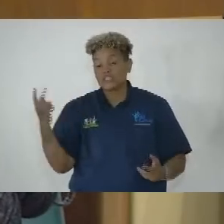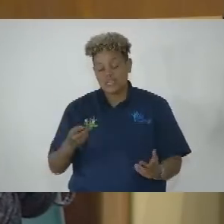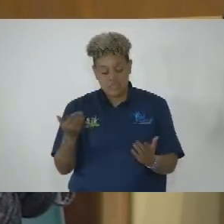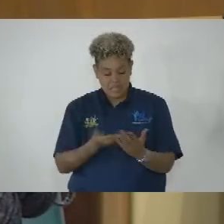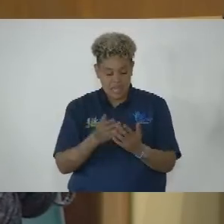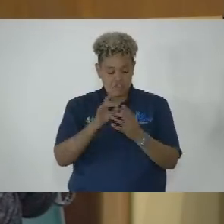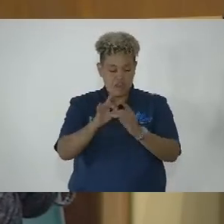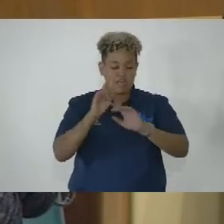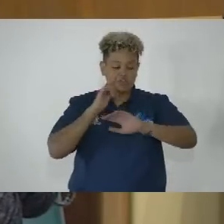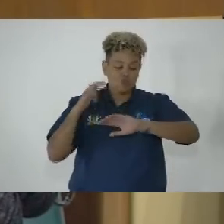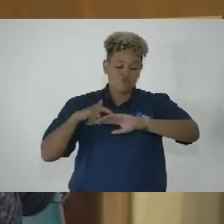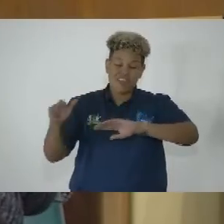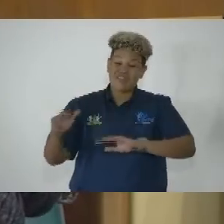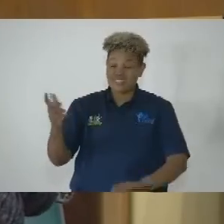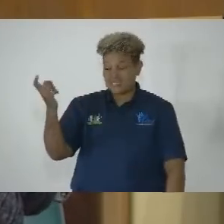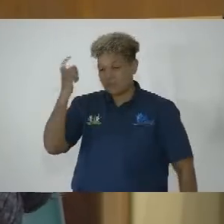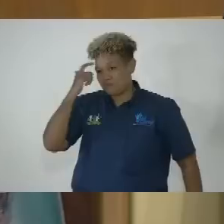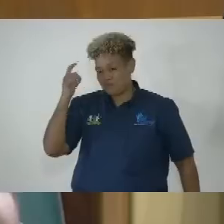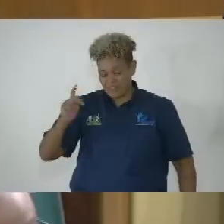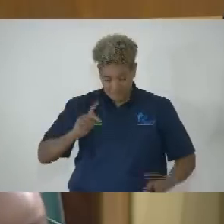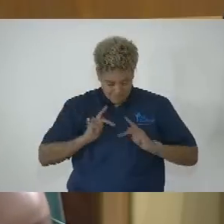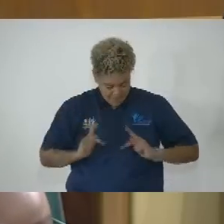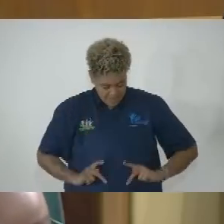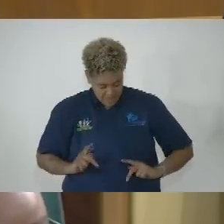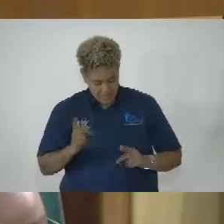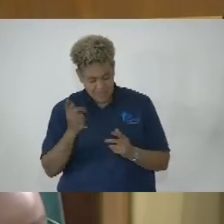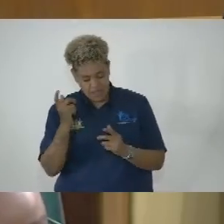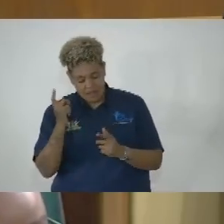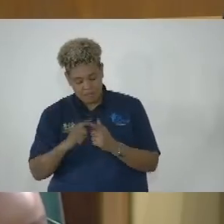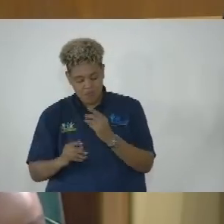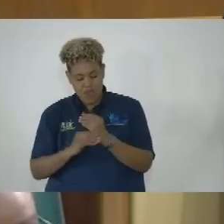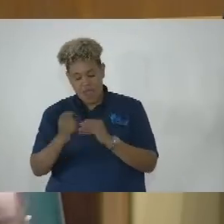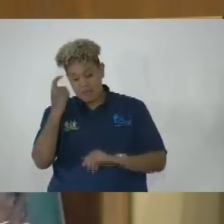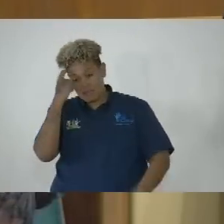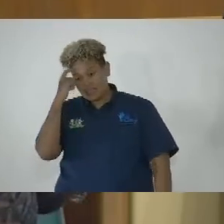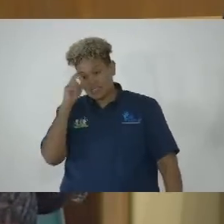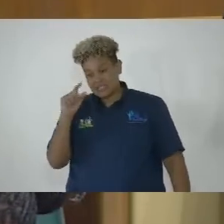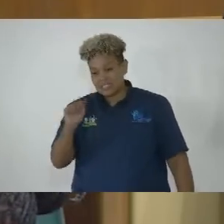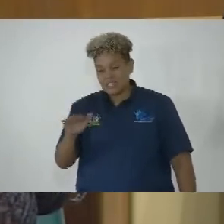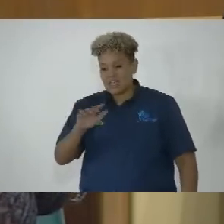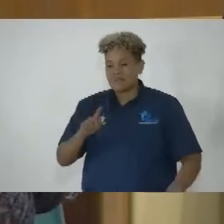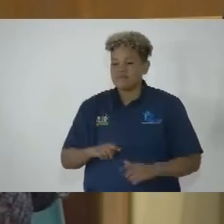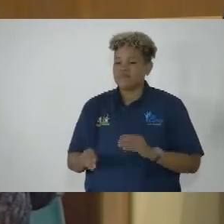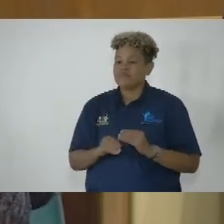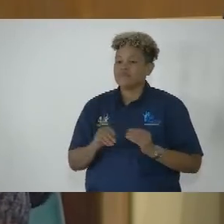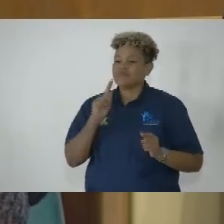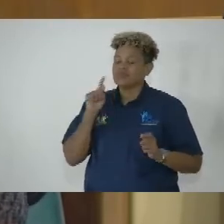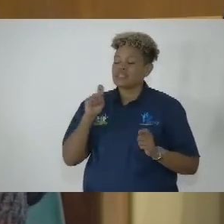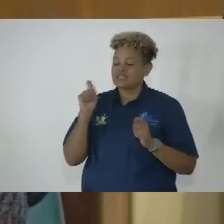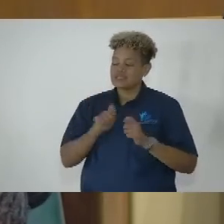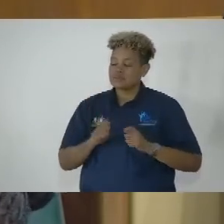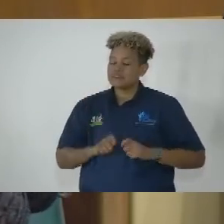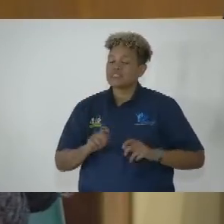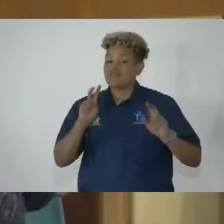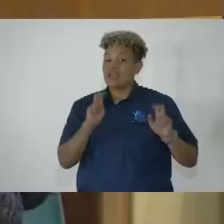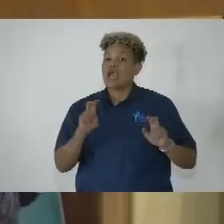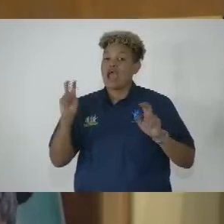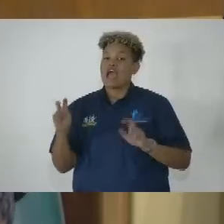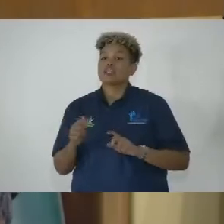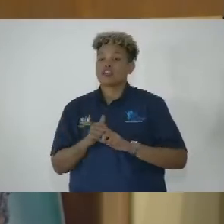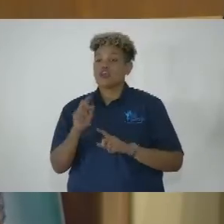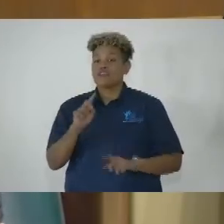terms of the reference to physical and mental are specific categories